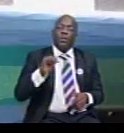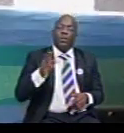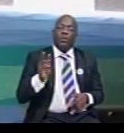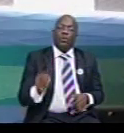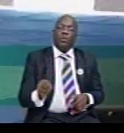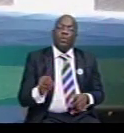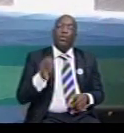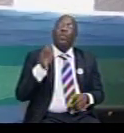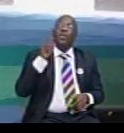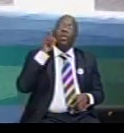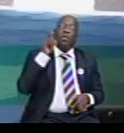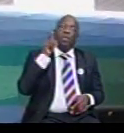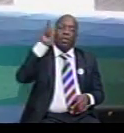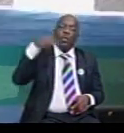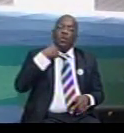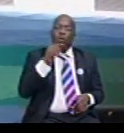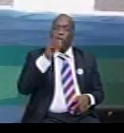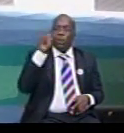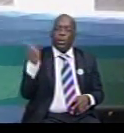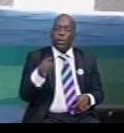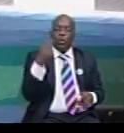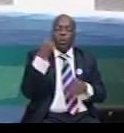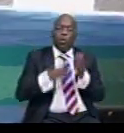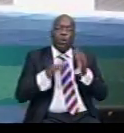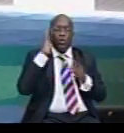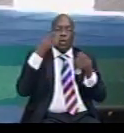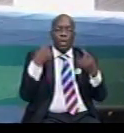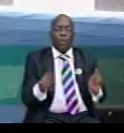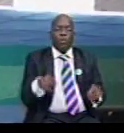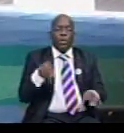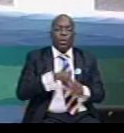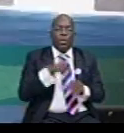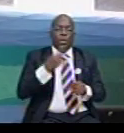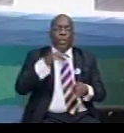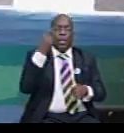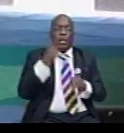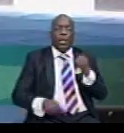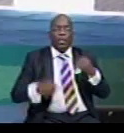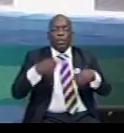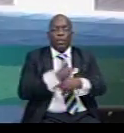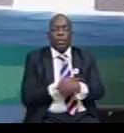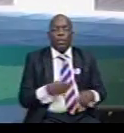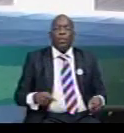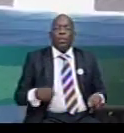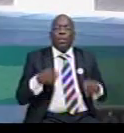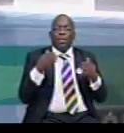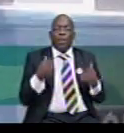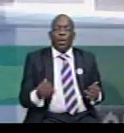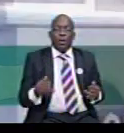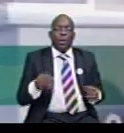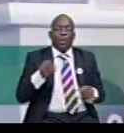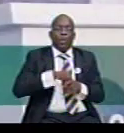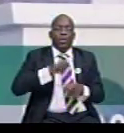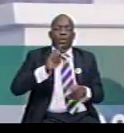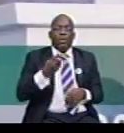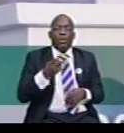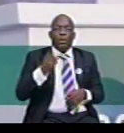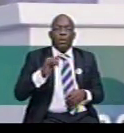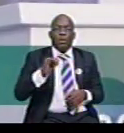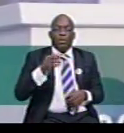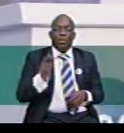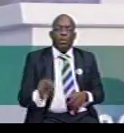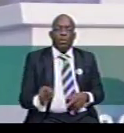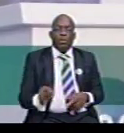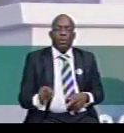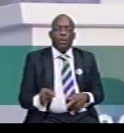happening in the last days, end time period. Then he comes to 2 Timothy, and he said, Timothy, don't close